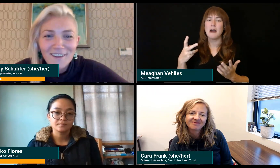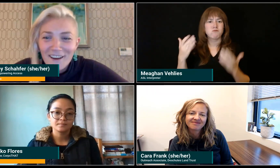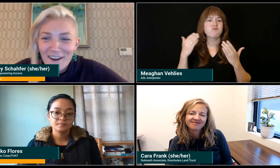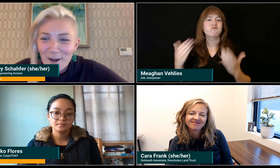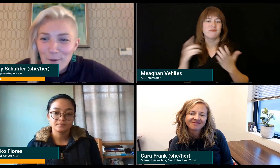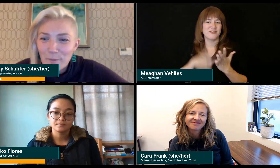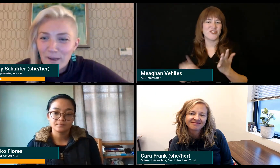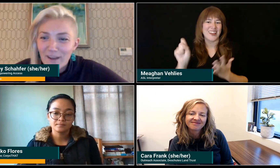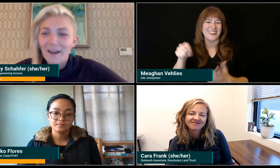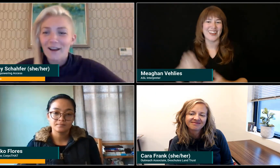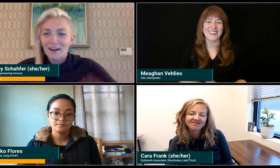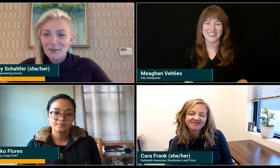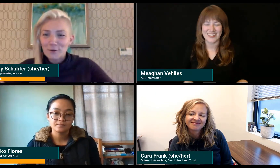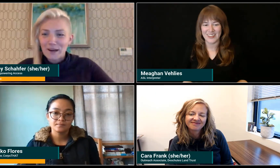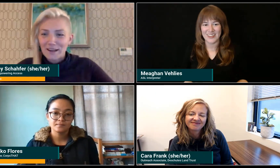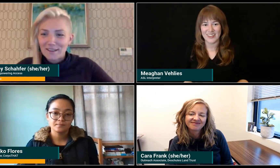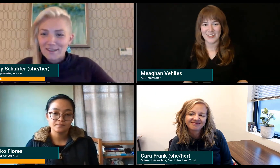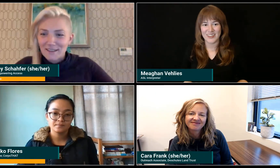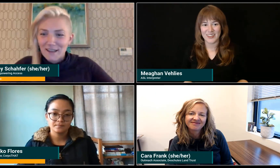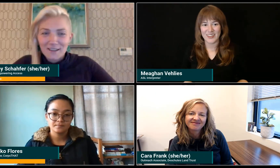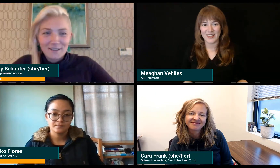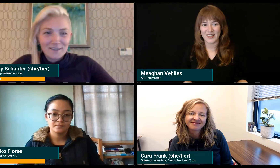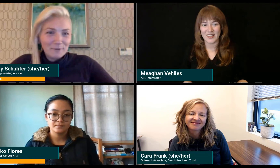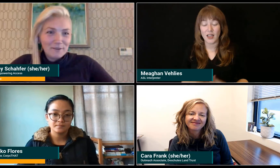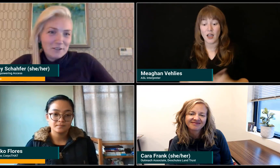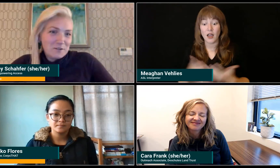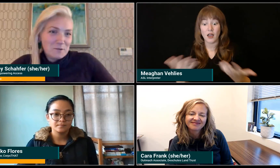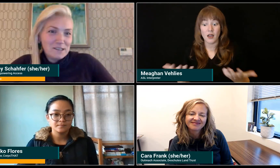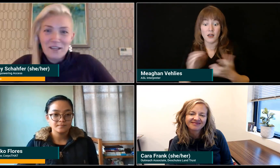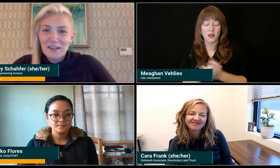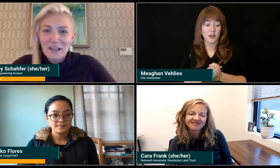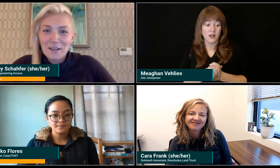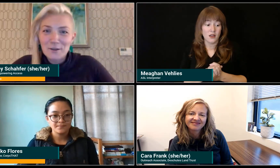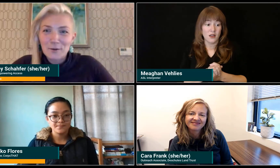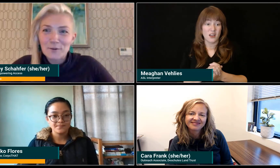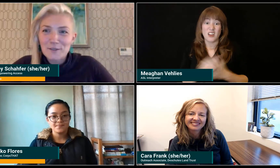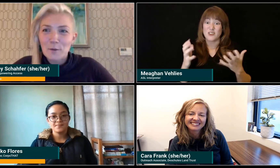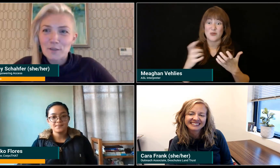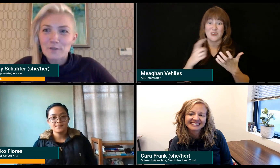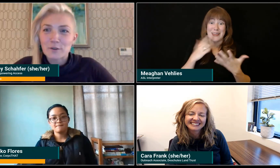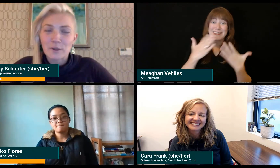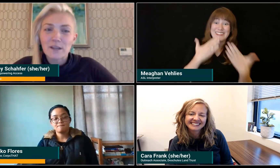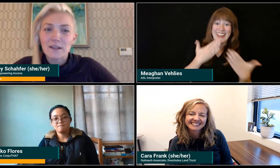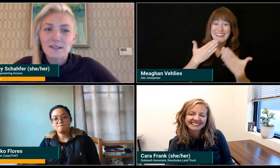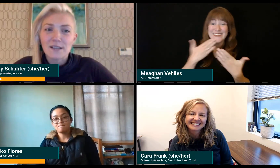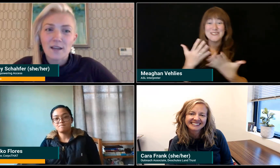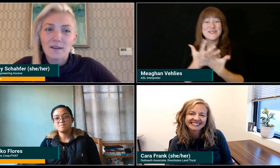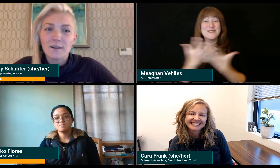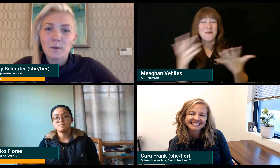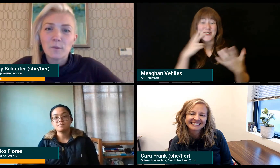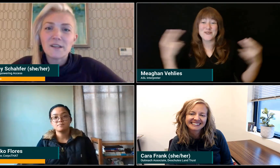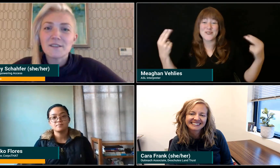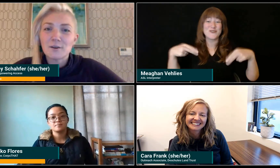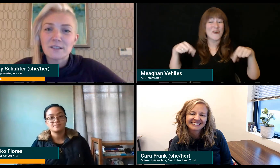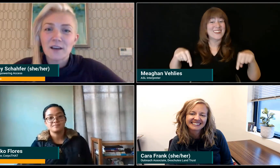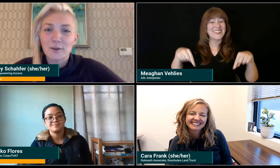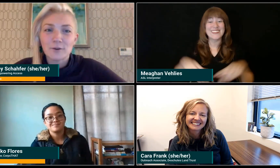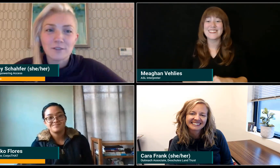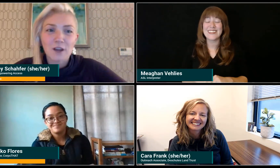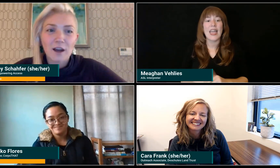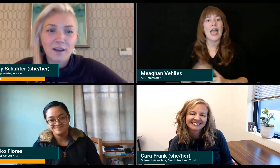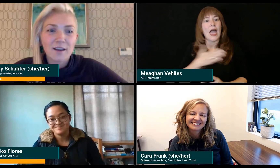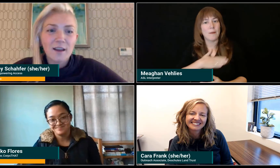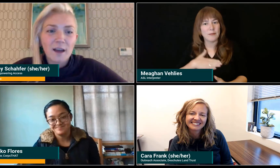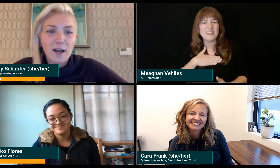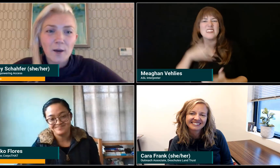done. But otherwise, I think just want to say thank you so much for joining this, and please go to that